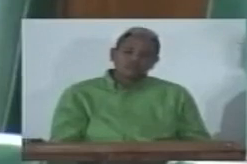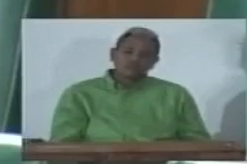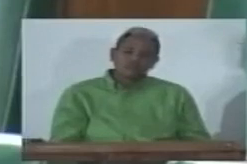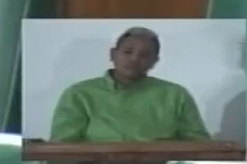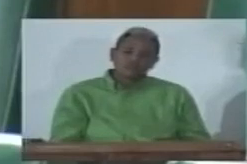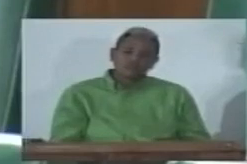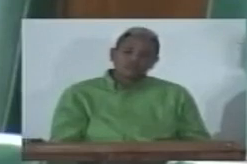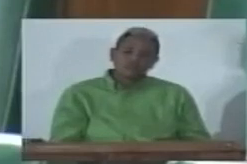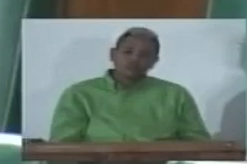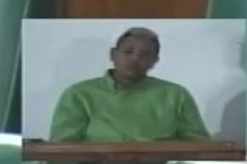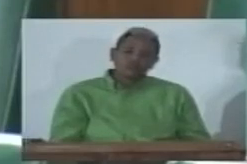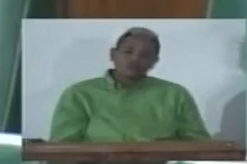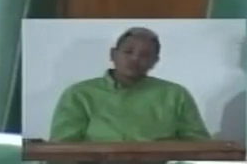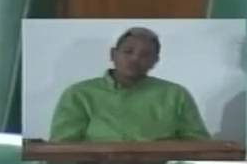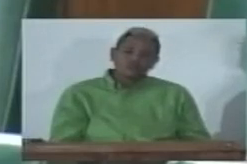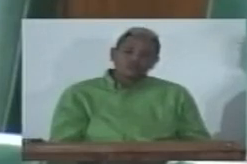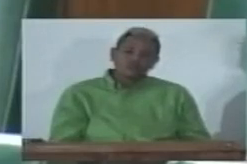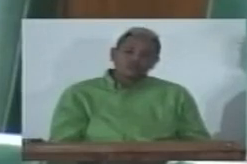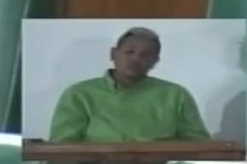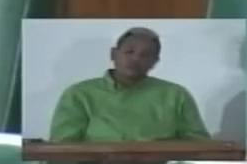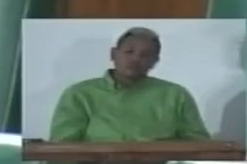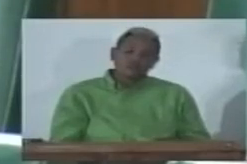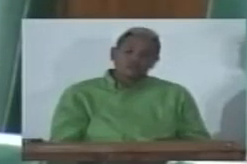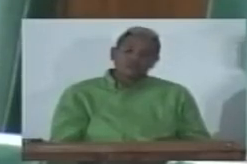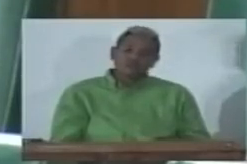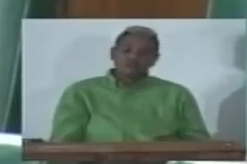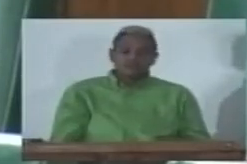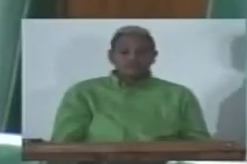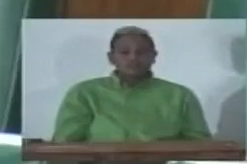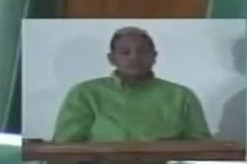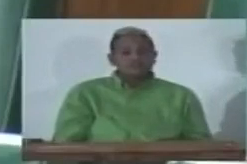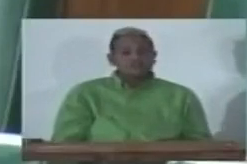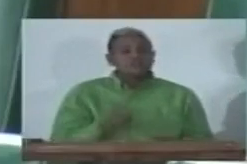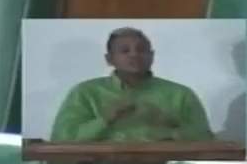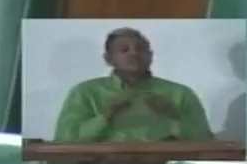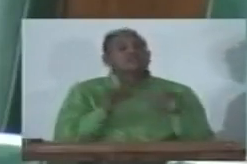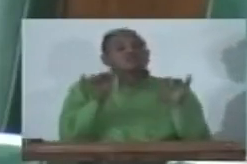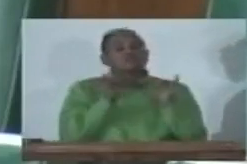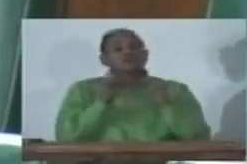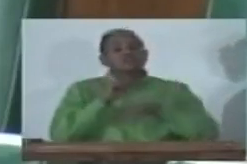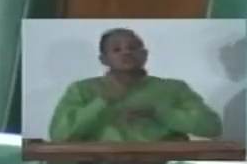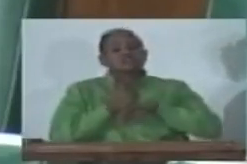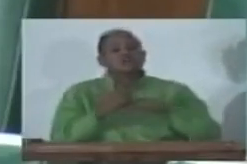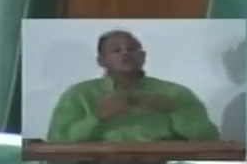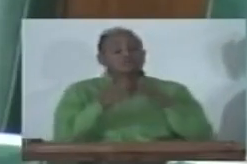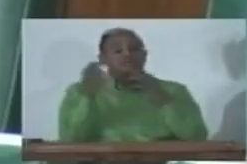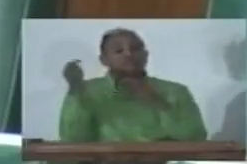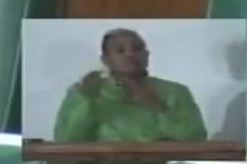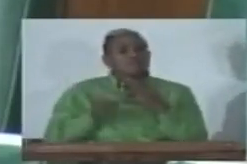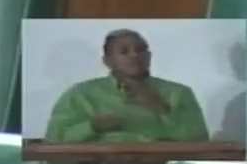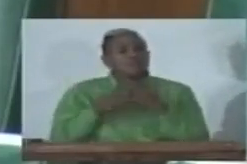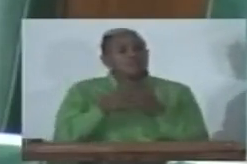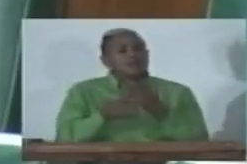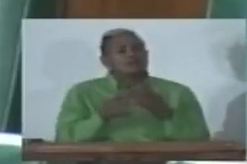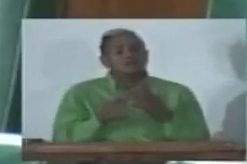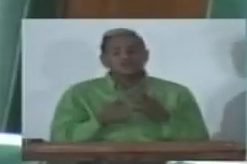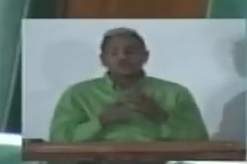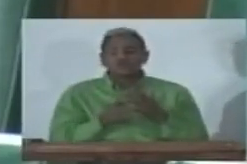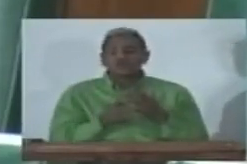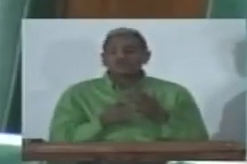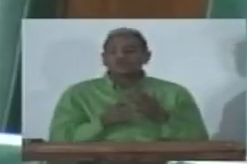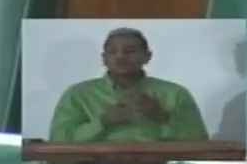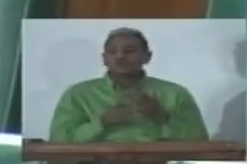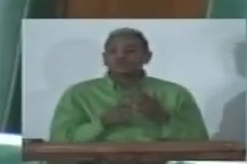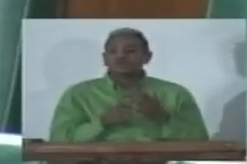Mr. President, there are measures that have been put in place in treating with